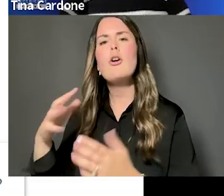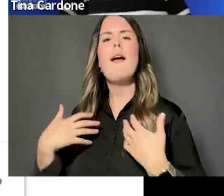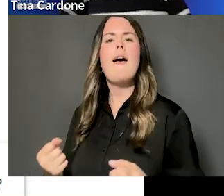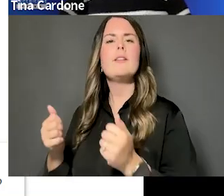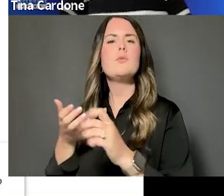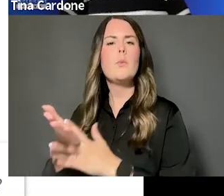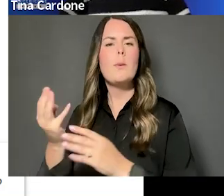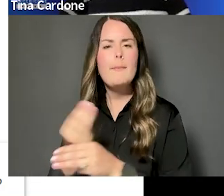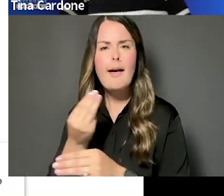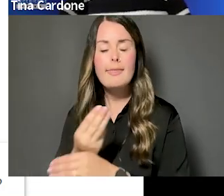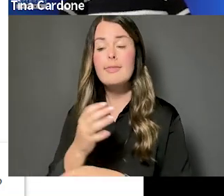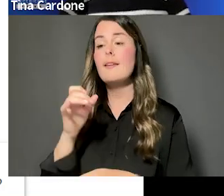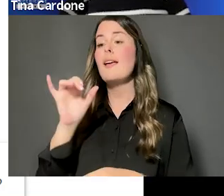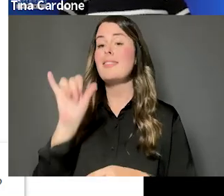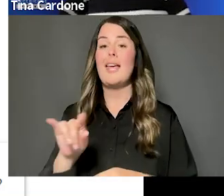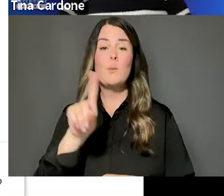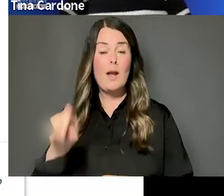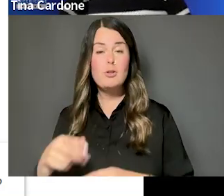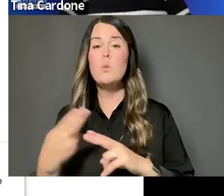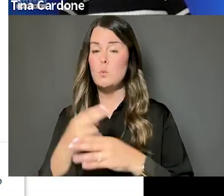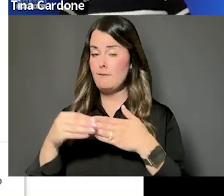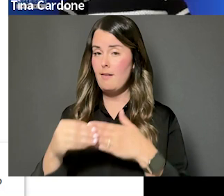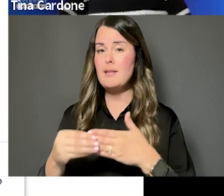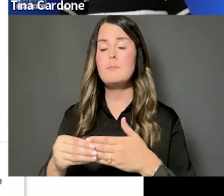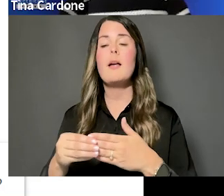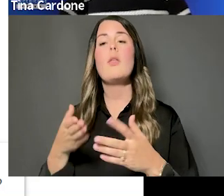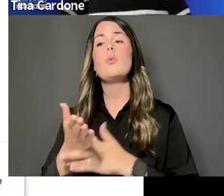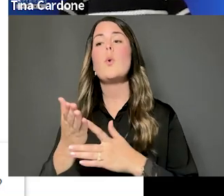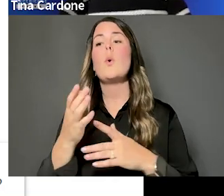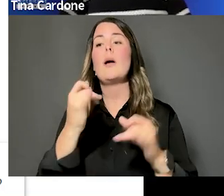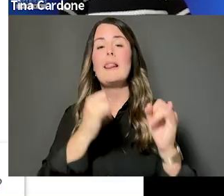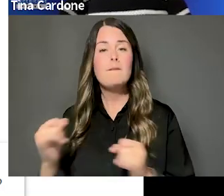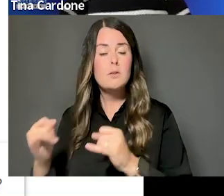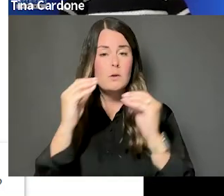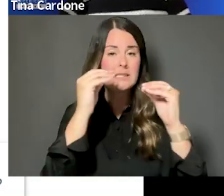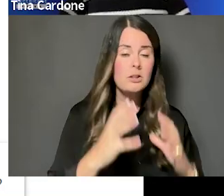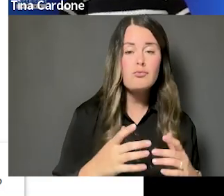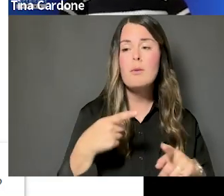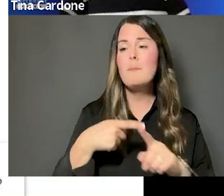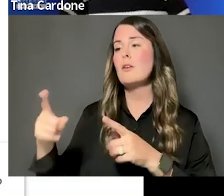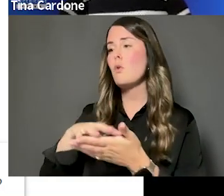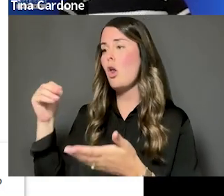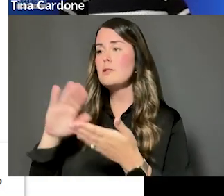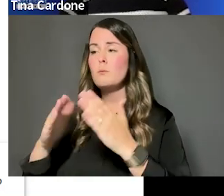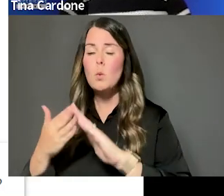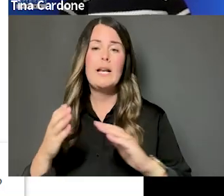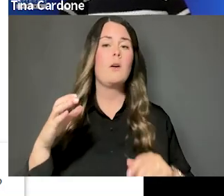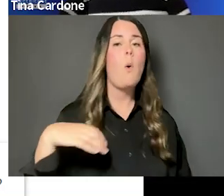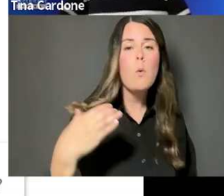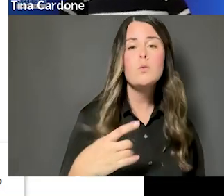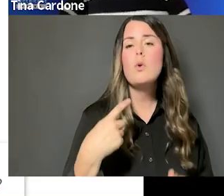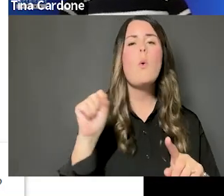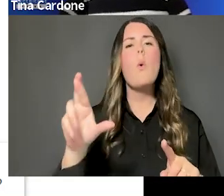their confidence in mathematics. These questions can be used flexibly by individual teachers, professional learning